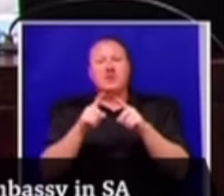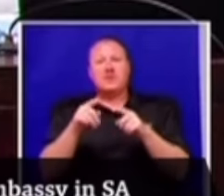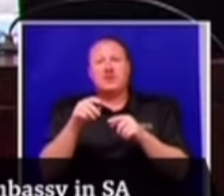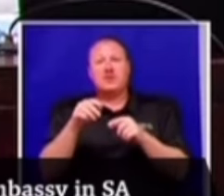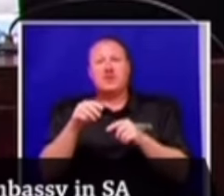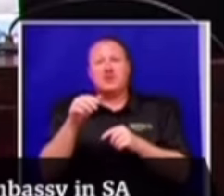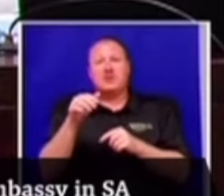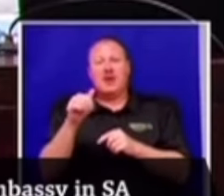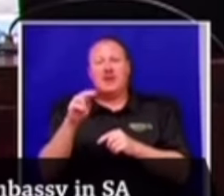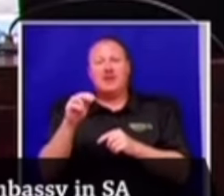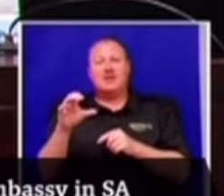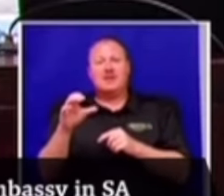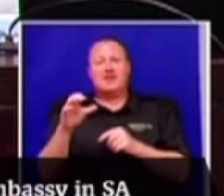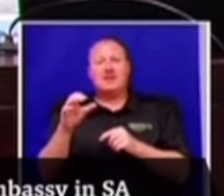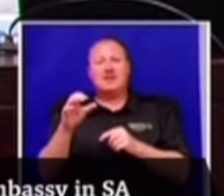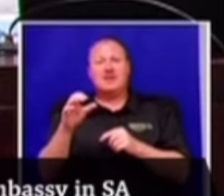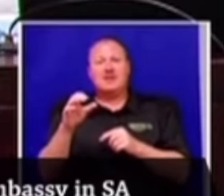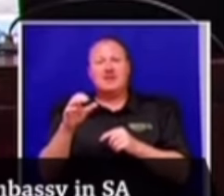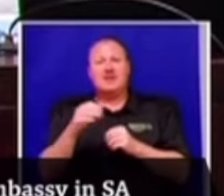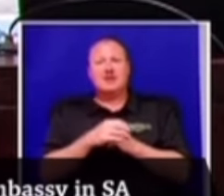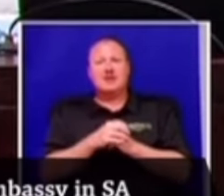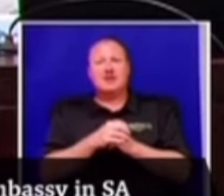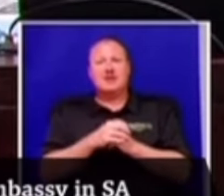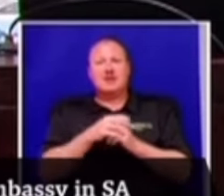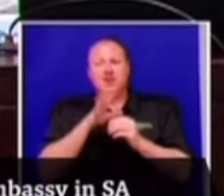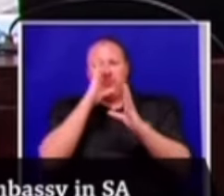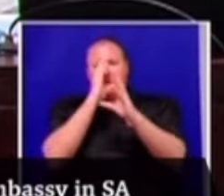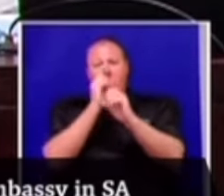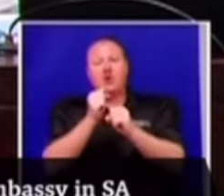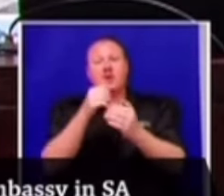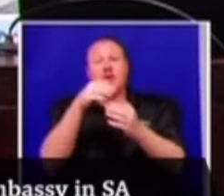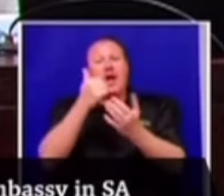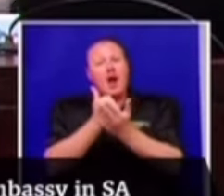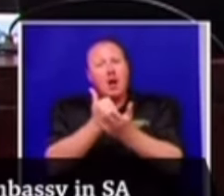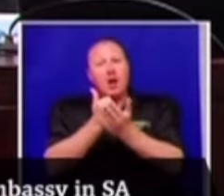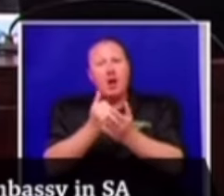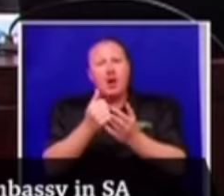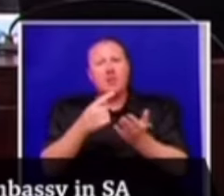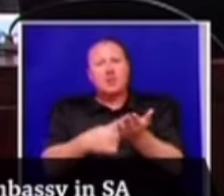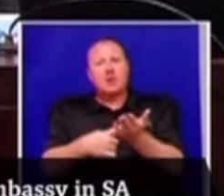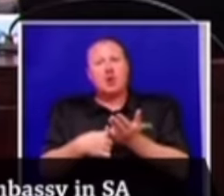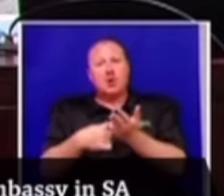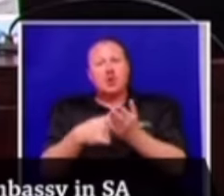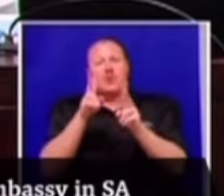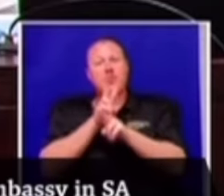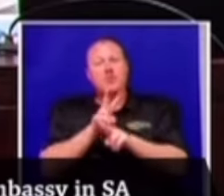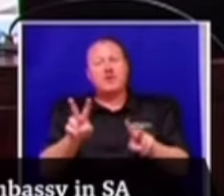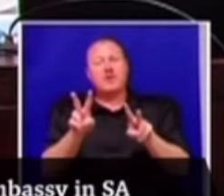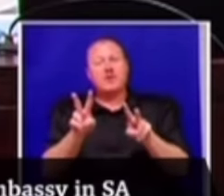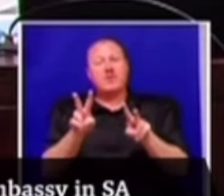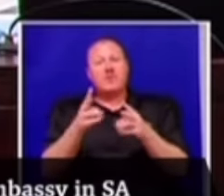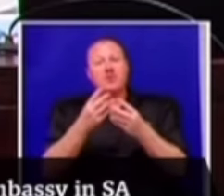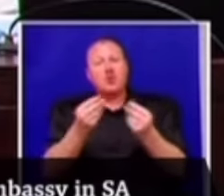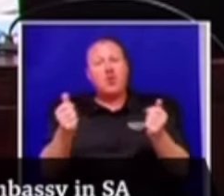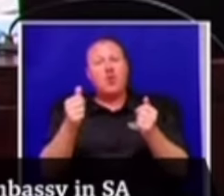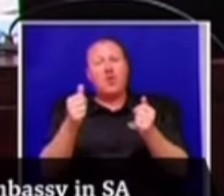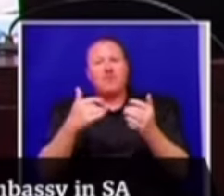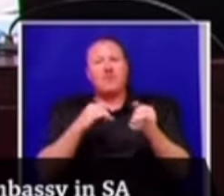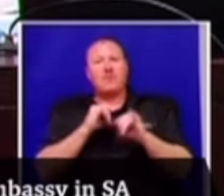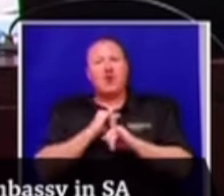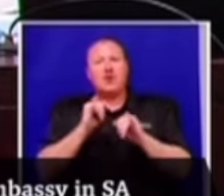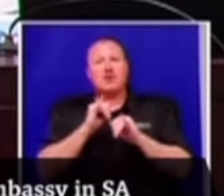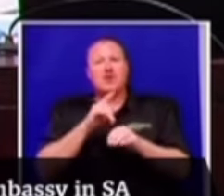stated aims of having a genuine stake in negotiating a peaceful resolution to this crisis because by